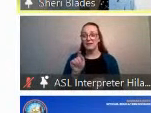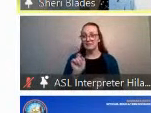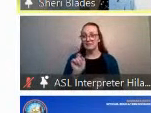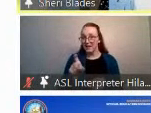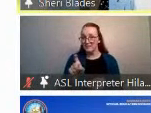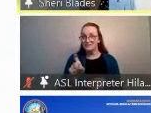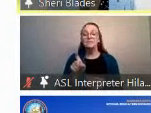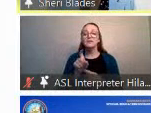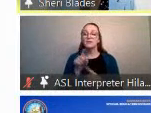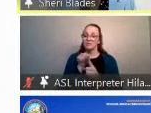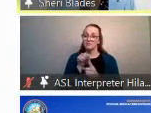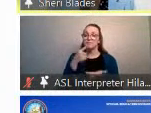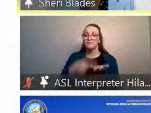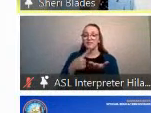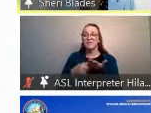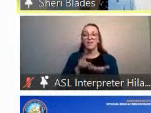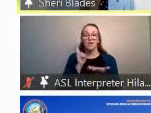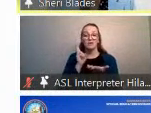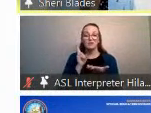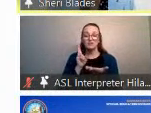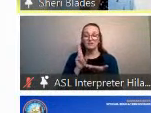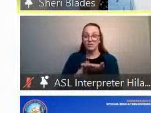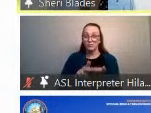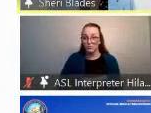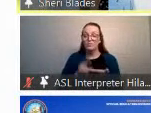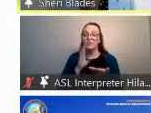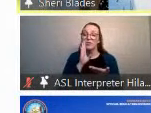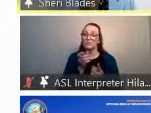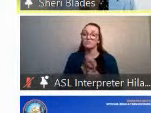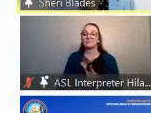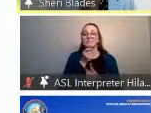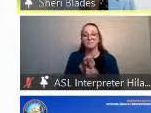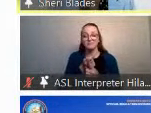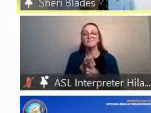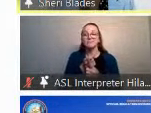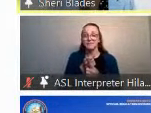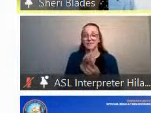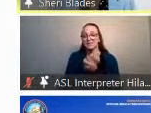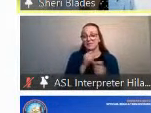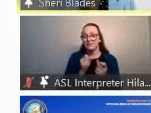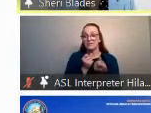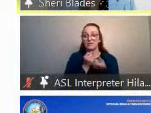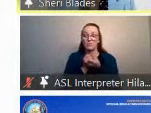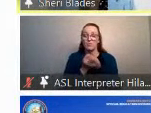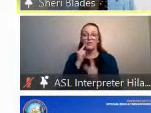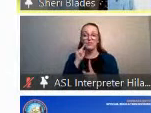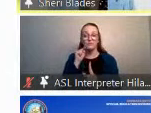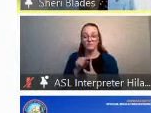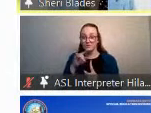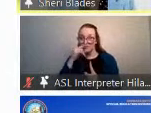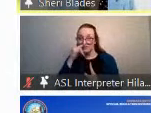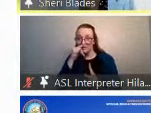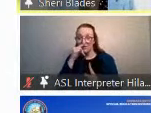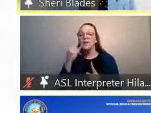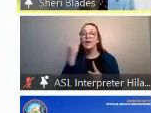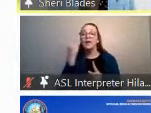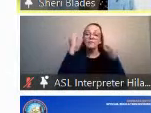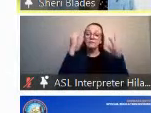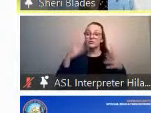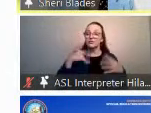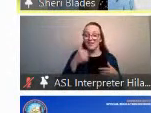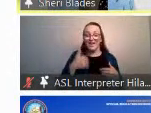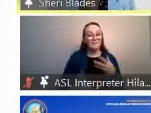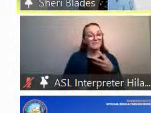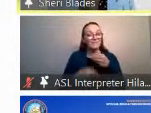impacts safety and support available for their children. They talked about if a teacher doesn't have extra